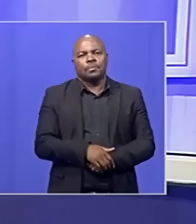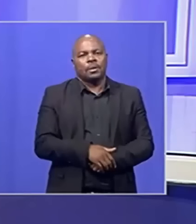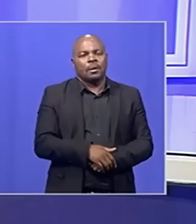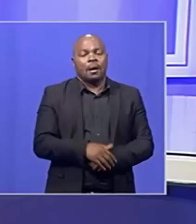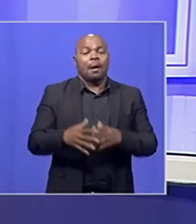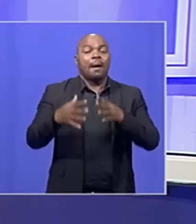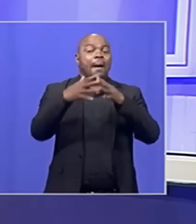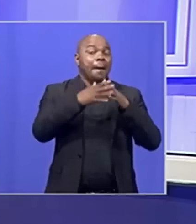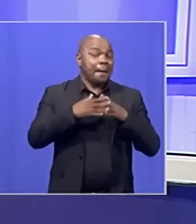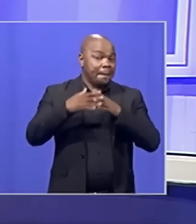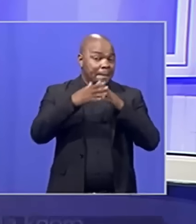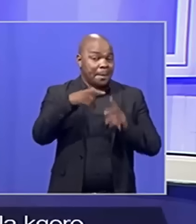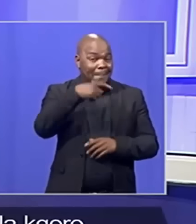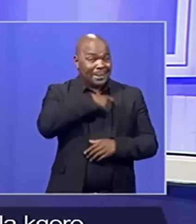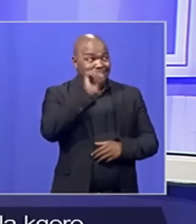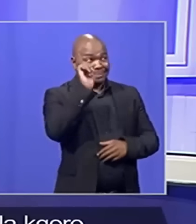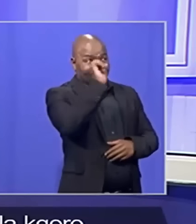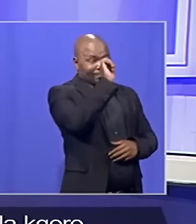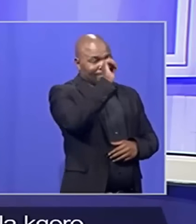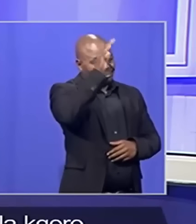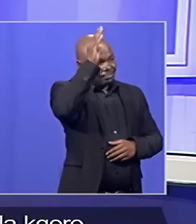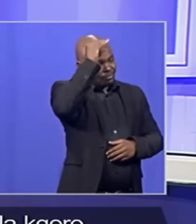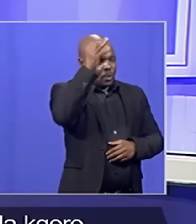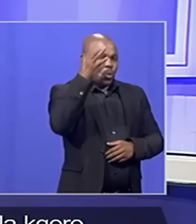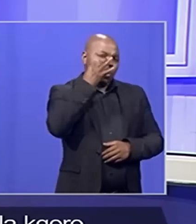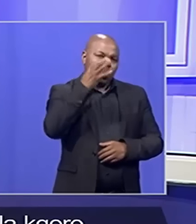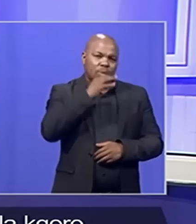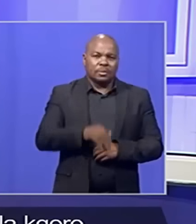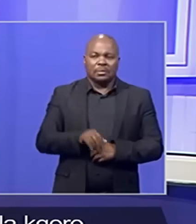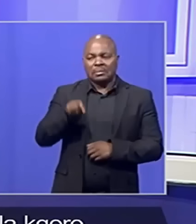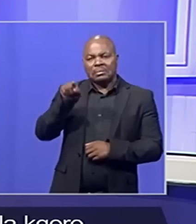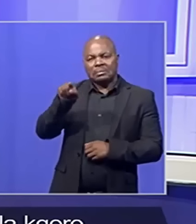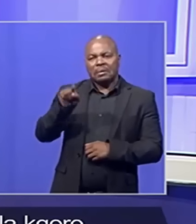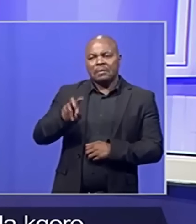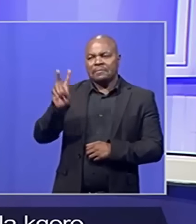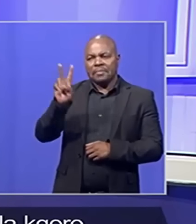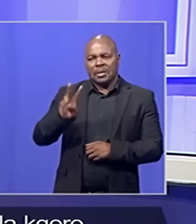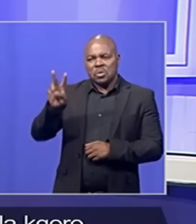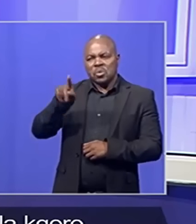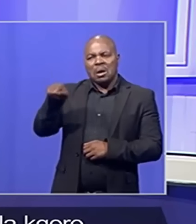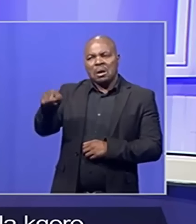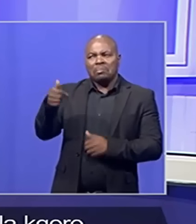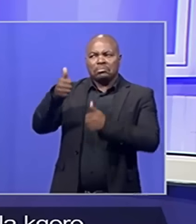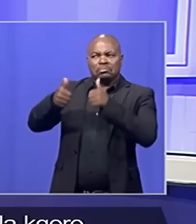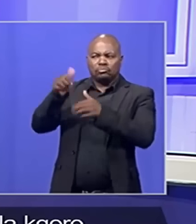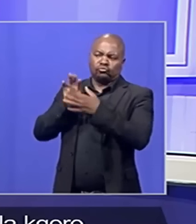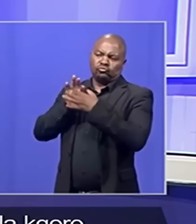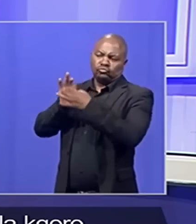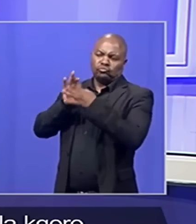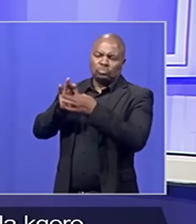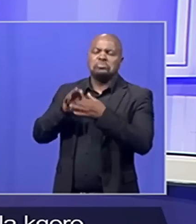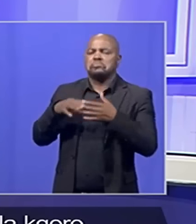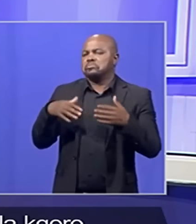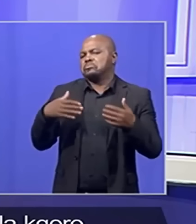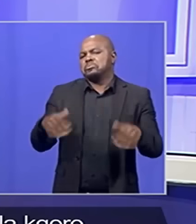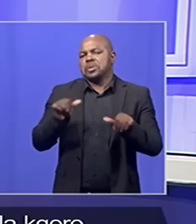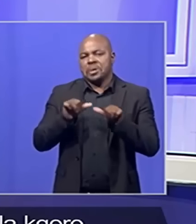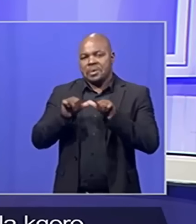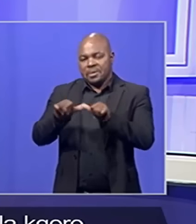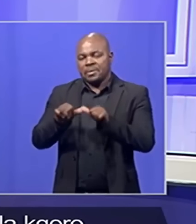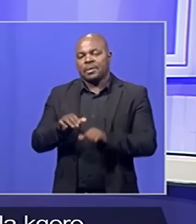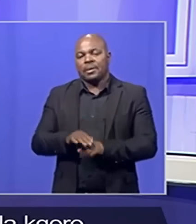Mopresidente wa Amerika Donald Trump o bolela gore segwera le boetapele bja nakwana bja Venezuela ke seo se nago le kgatelopele. Ntle le seo